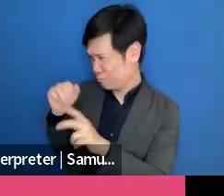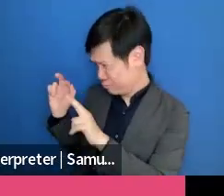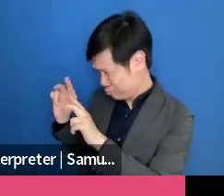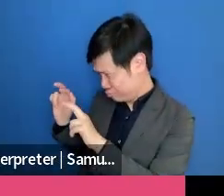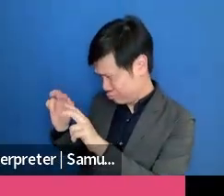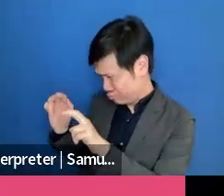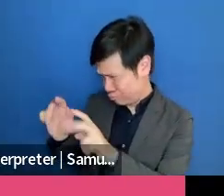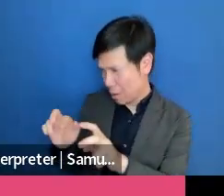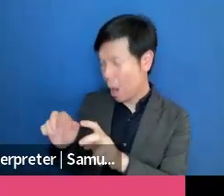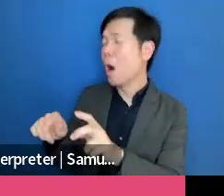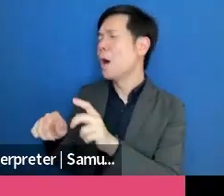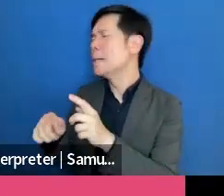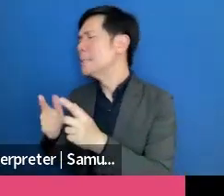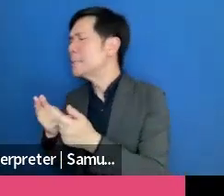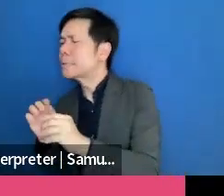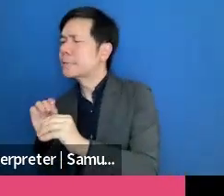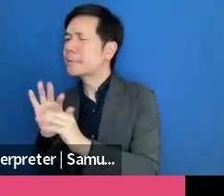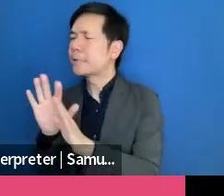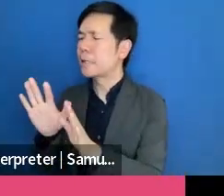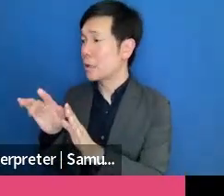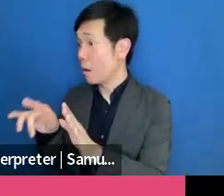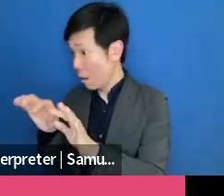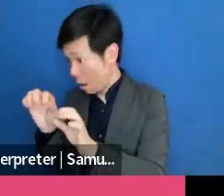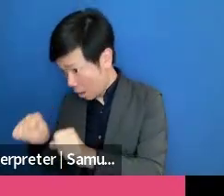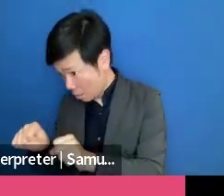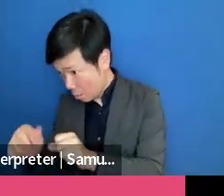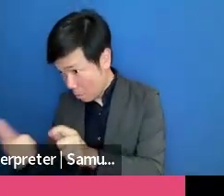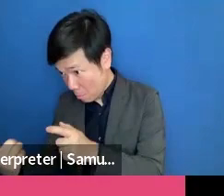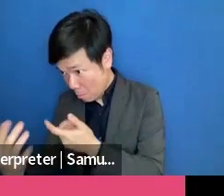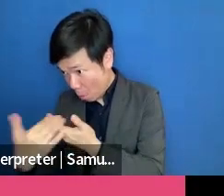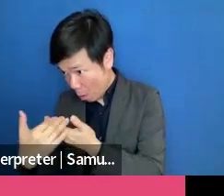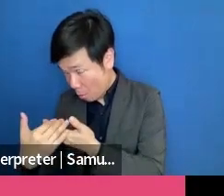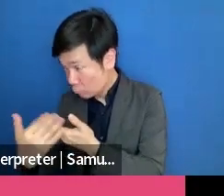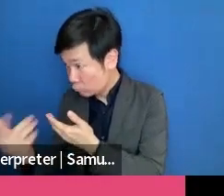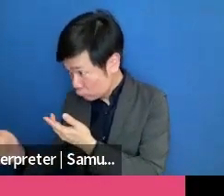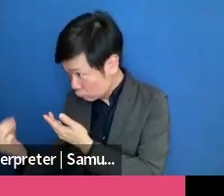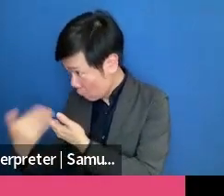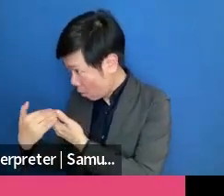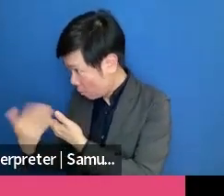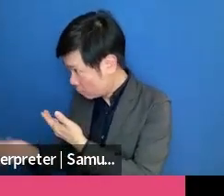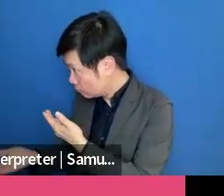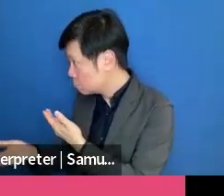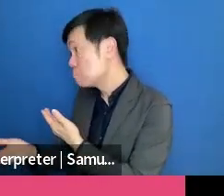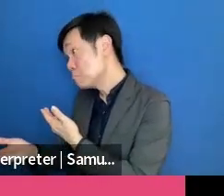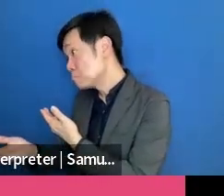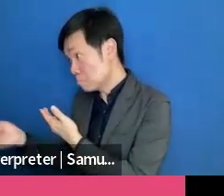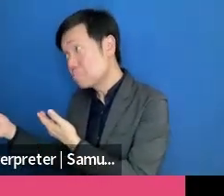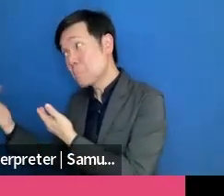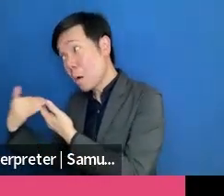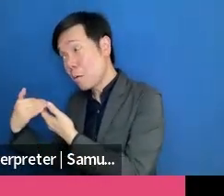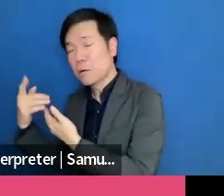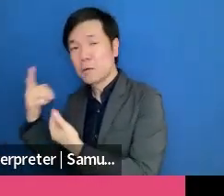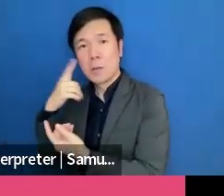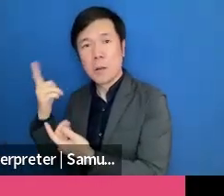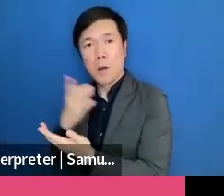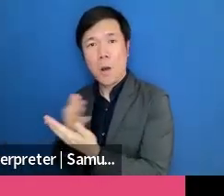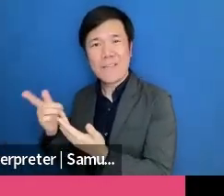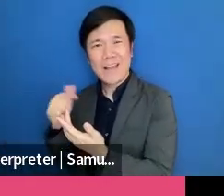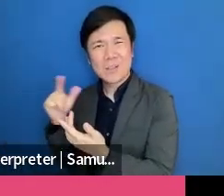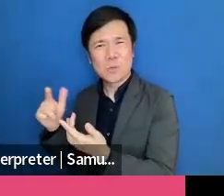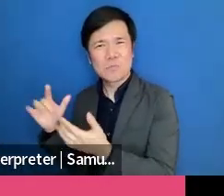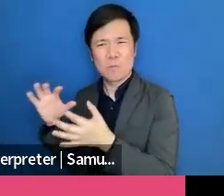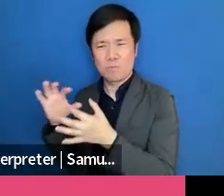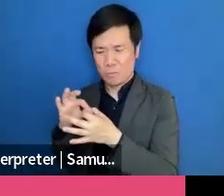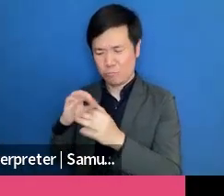and transparency about who is involved and why. Getting this right early helps ensure diverse perspectives throughout the PMER